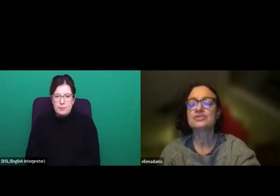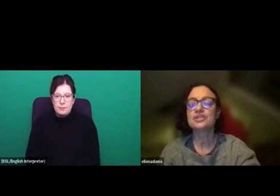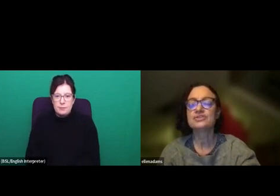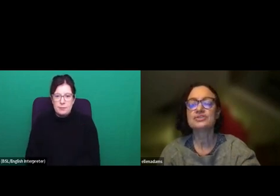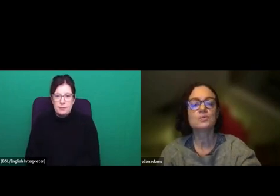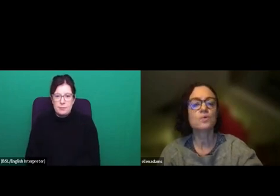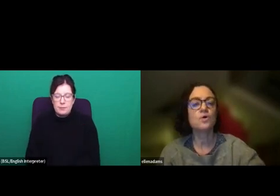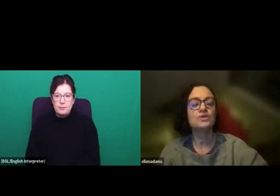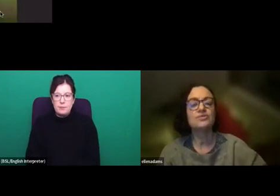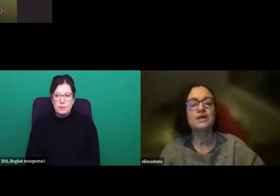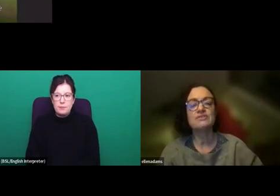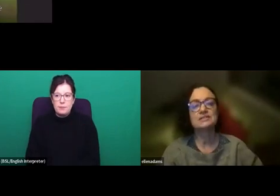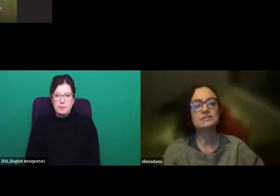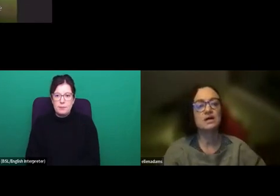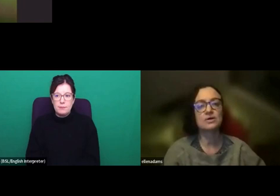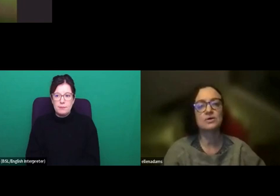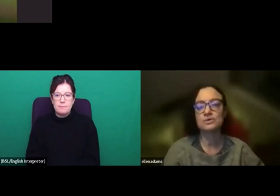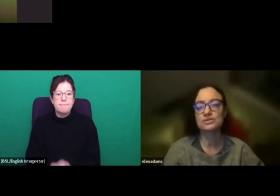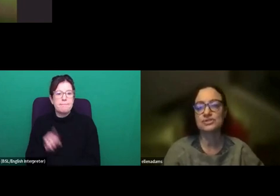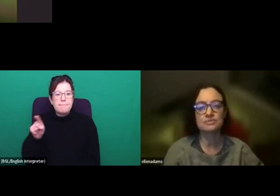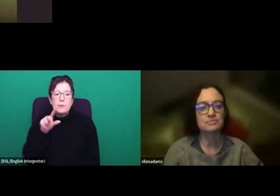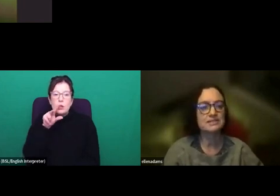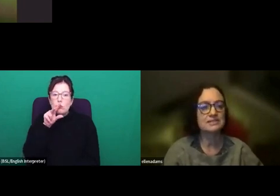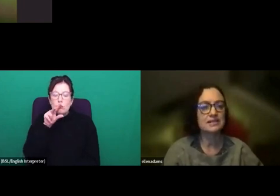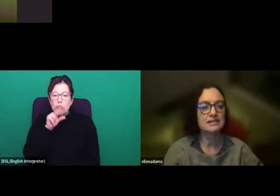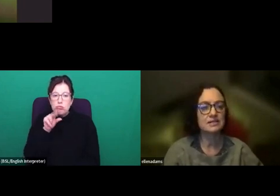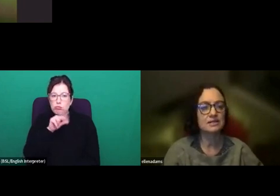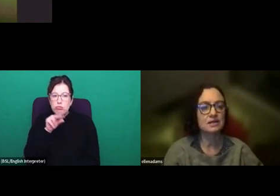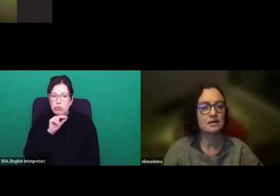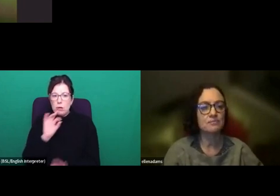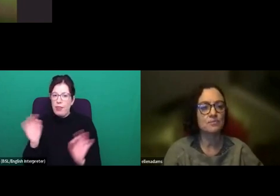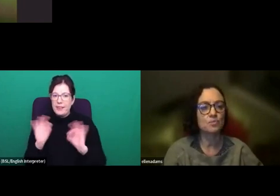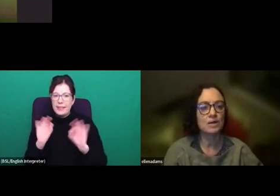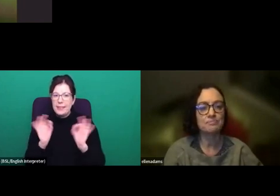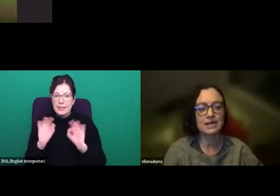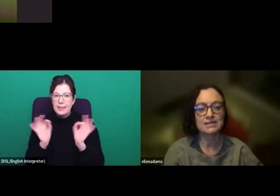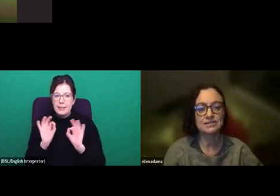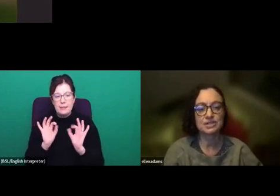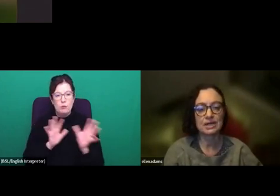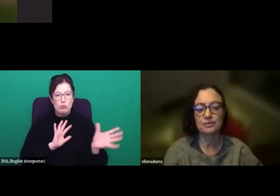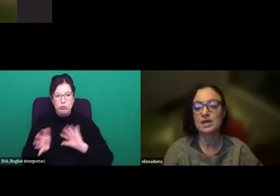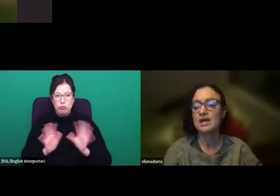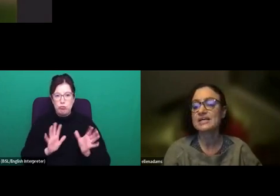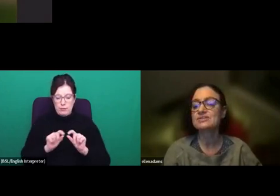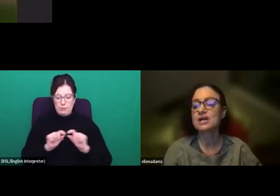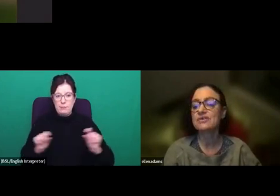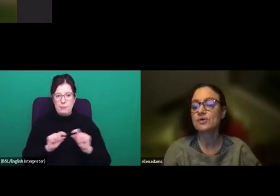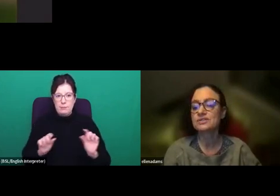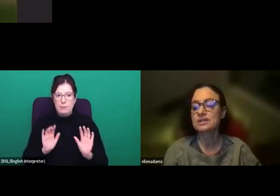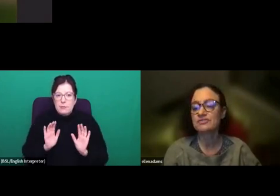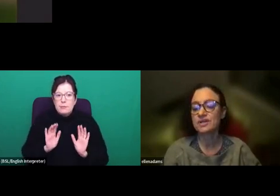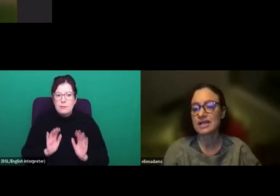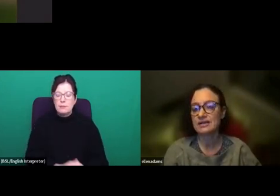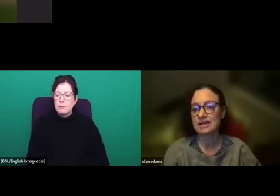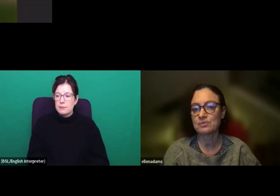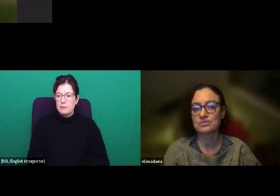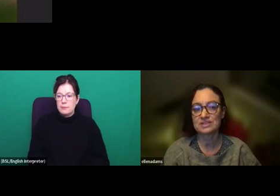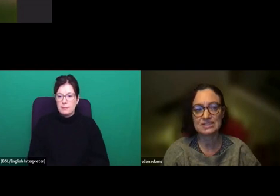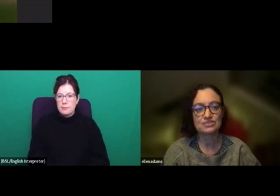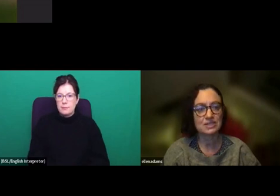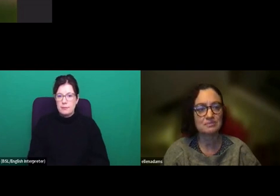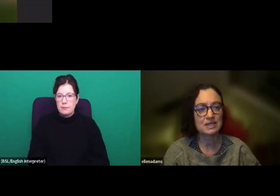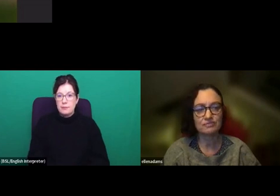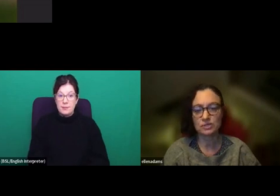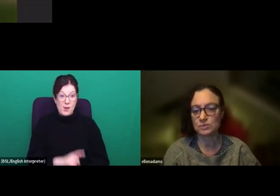And just to warn you, there is no, you should be seeing the web page now. There's no voiceover yet. That